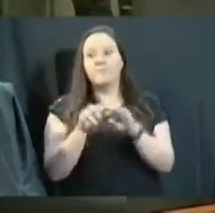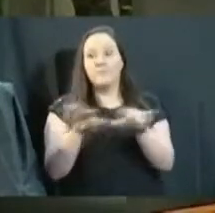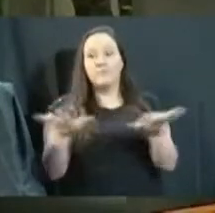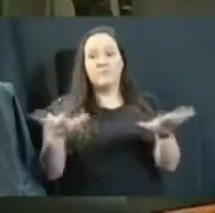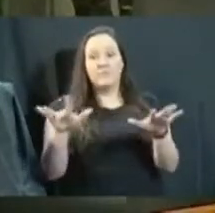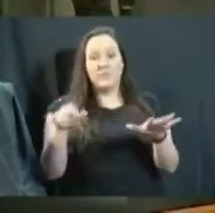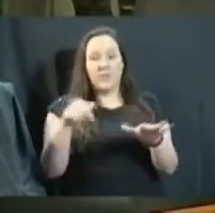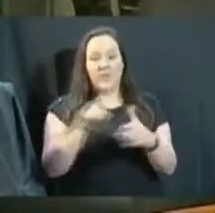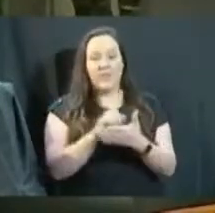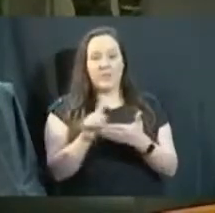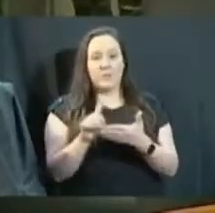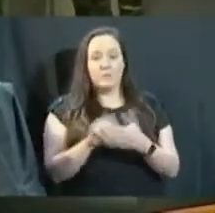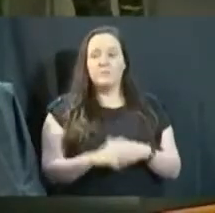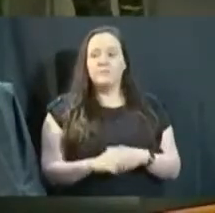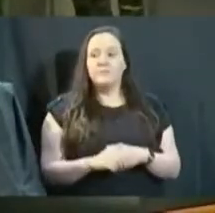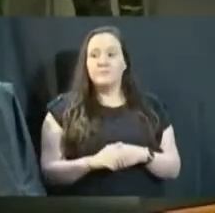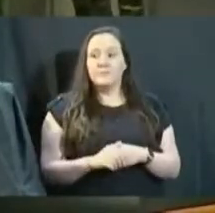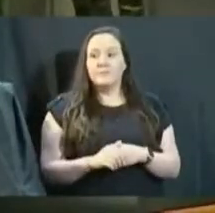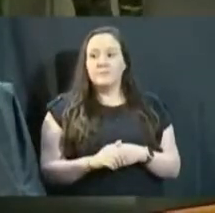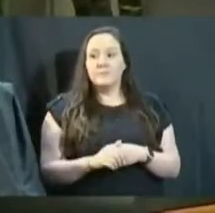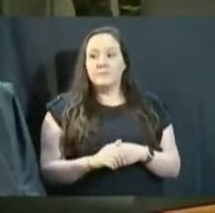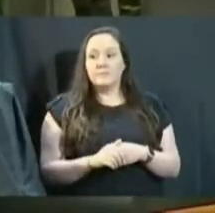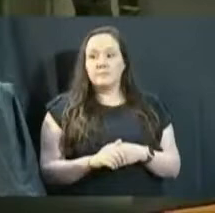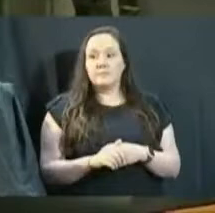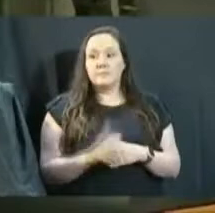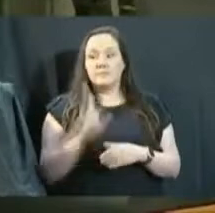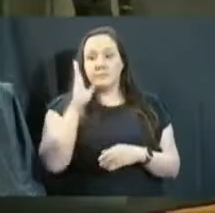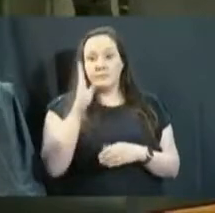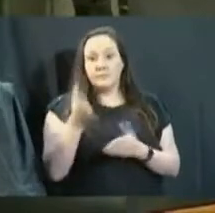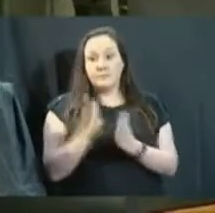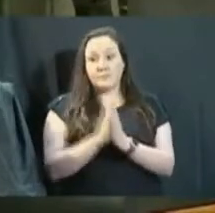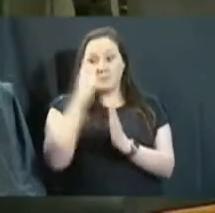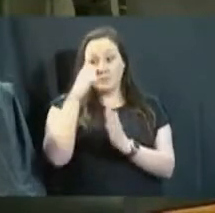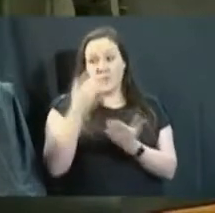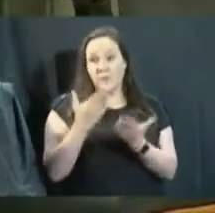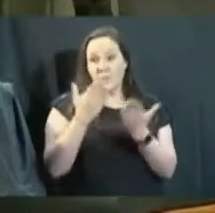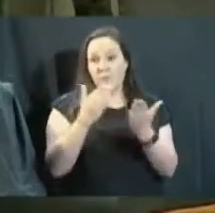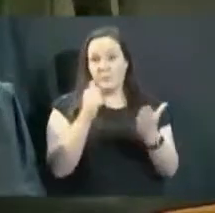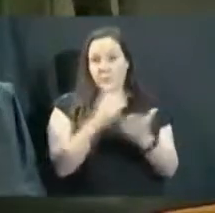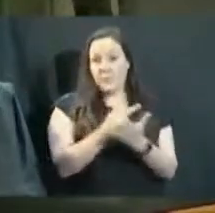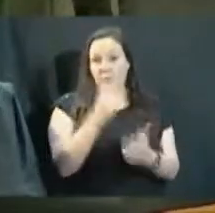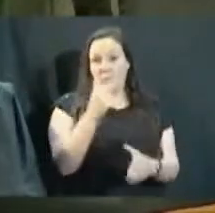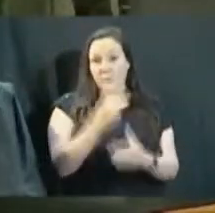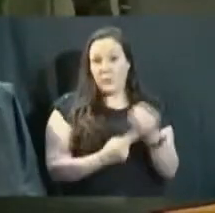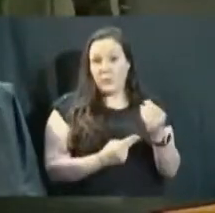week. I will entertain a motion to approve them both.